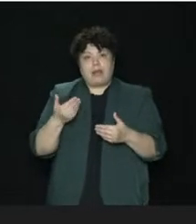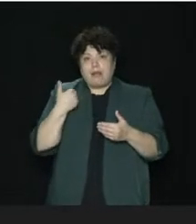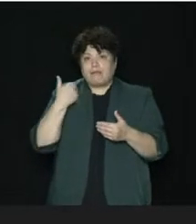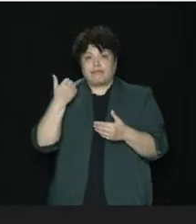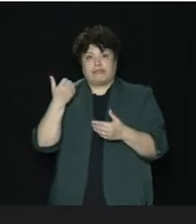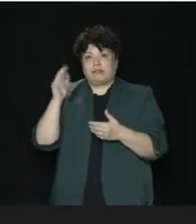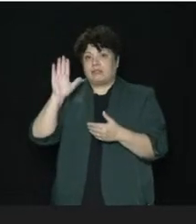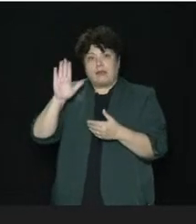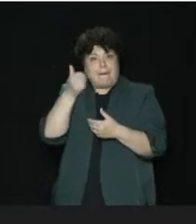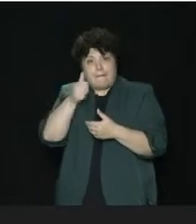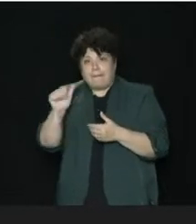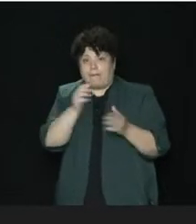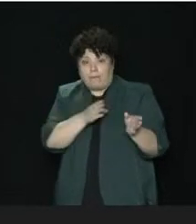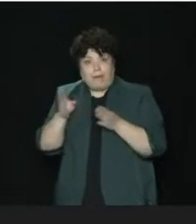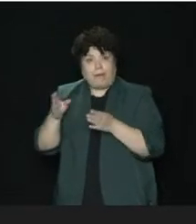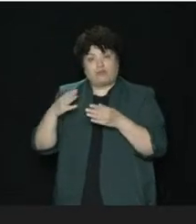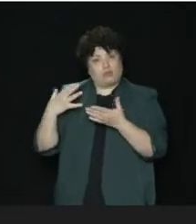I want to